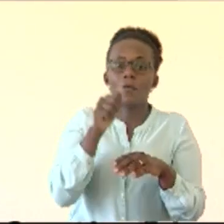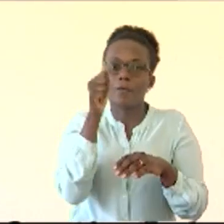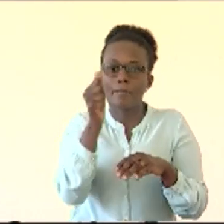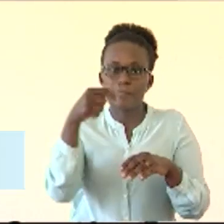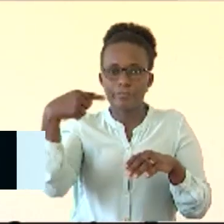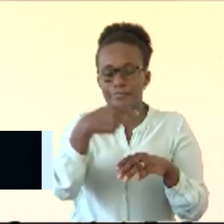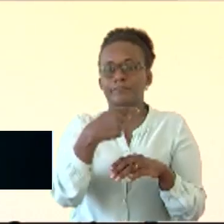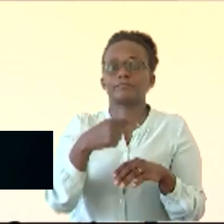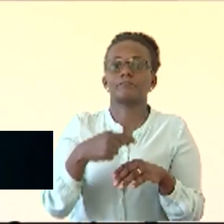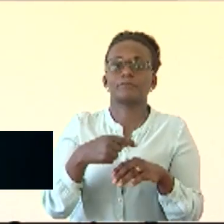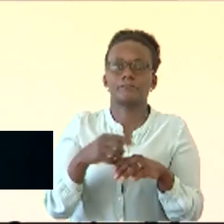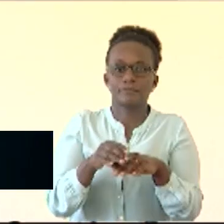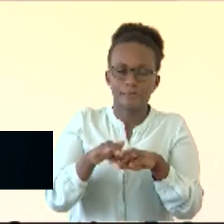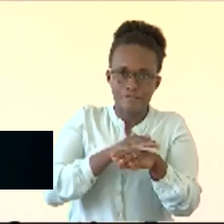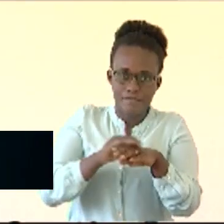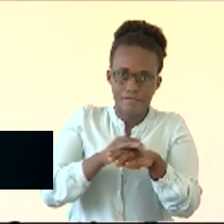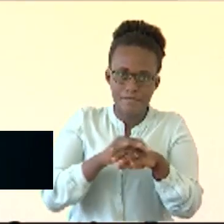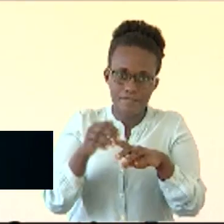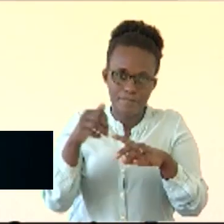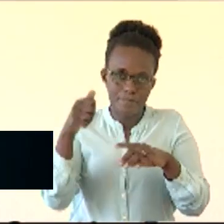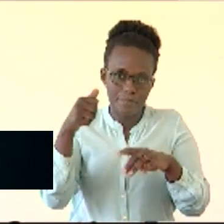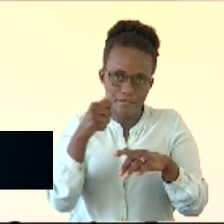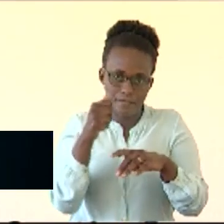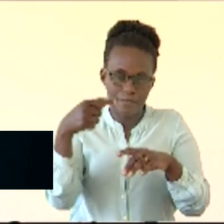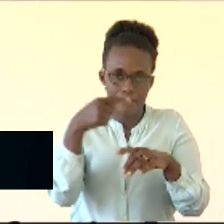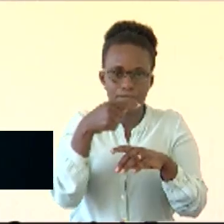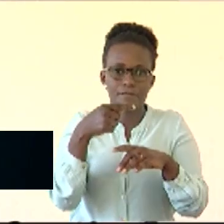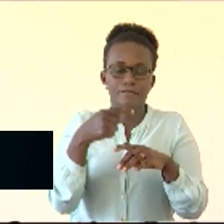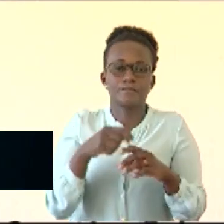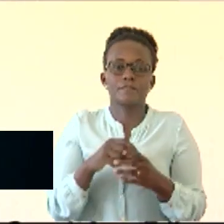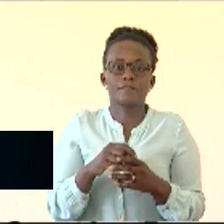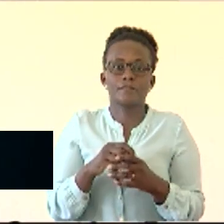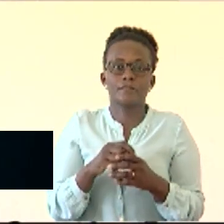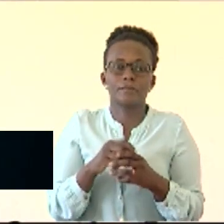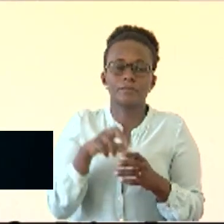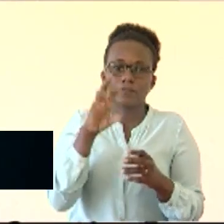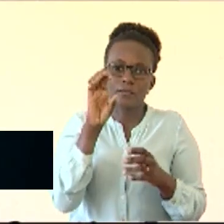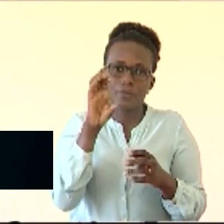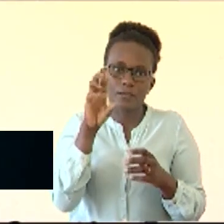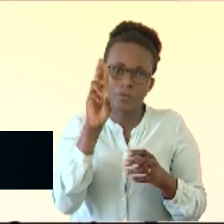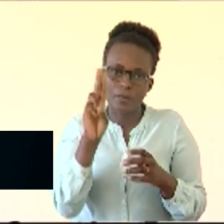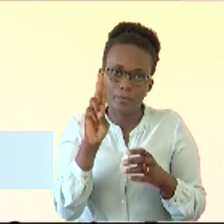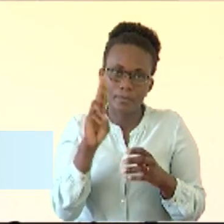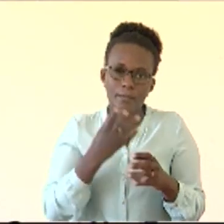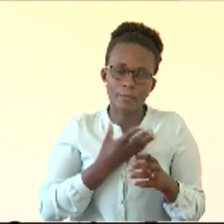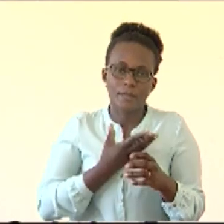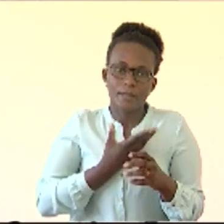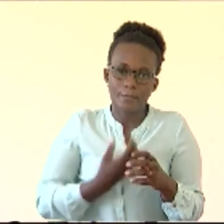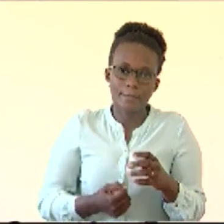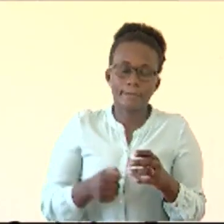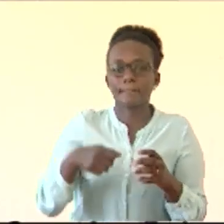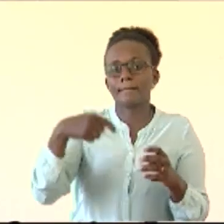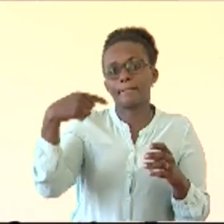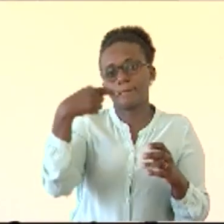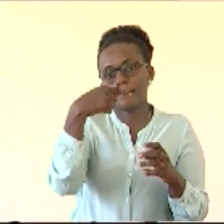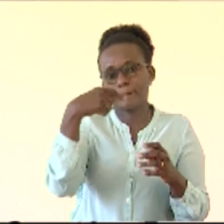that metal with silver? Look at the copper. Copper has silver and it has another metal,